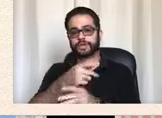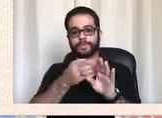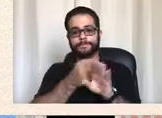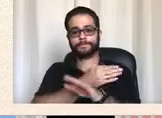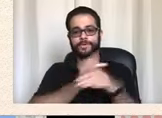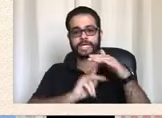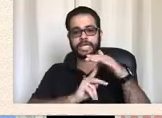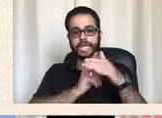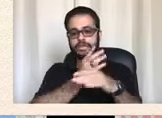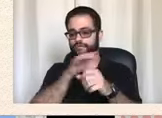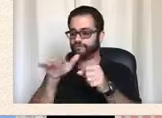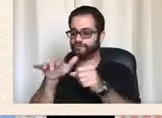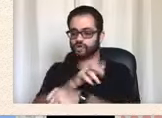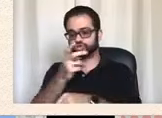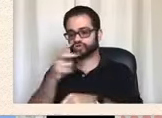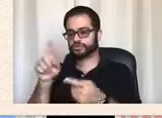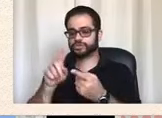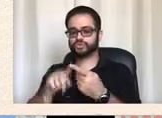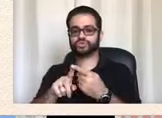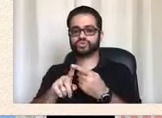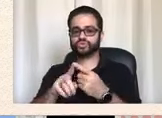full time in kindergarten,